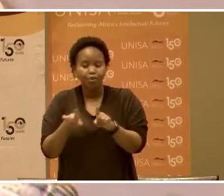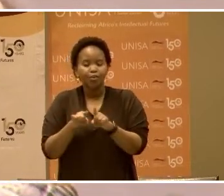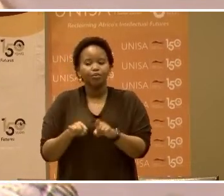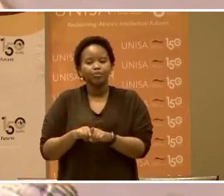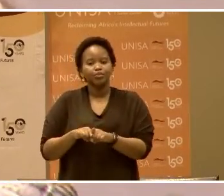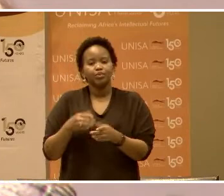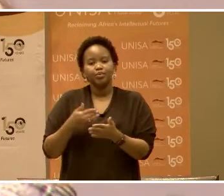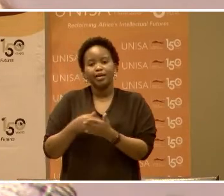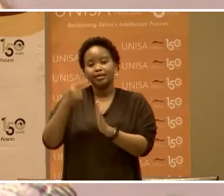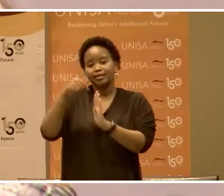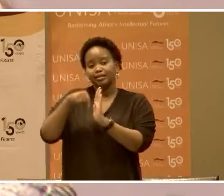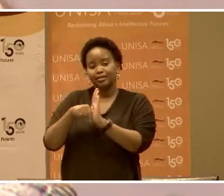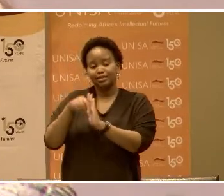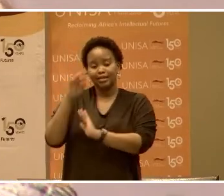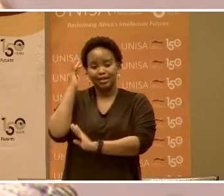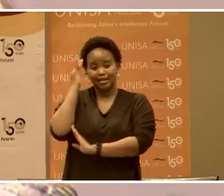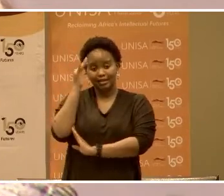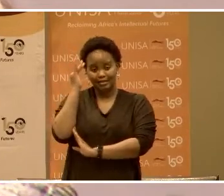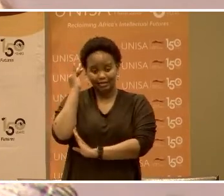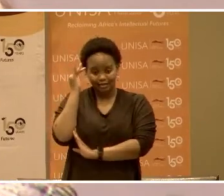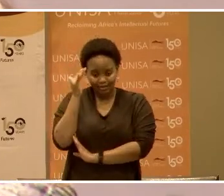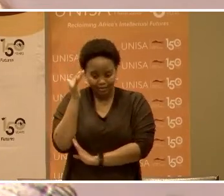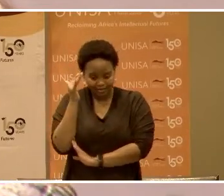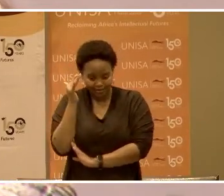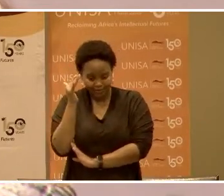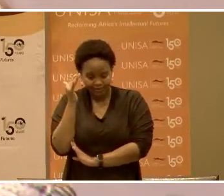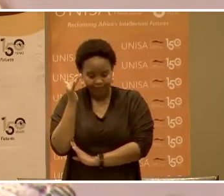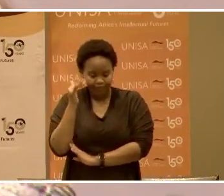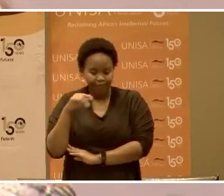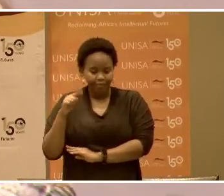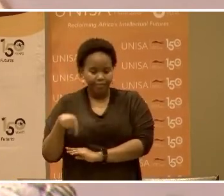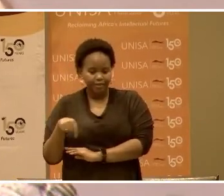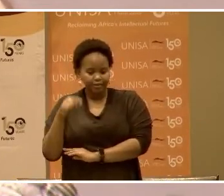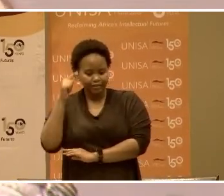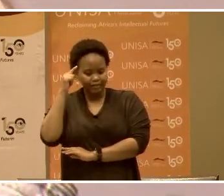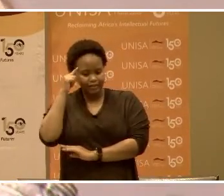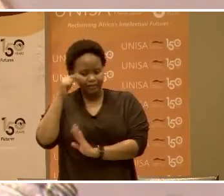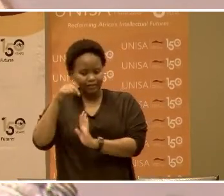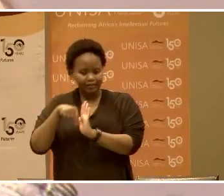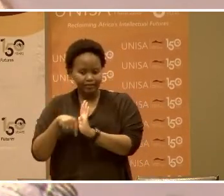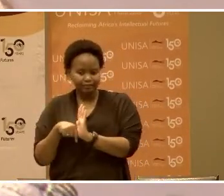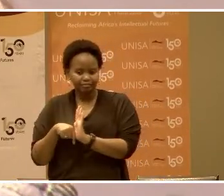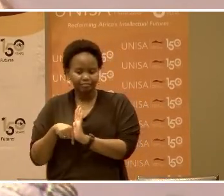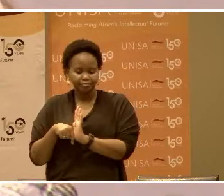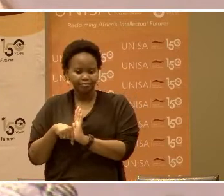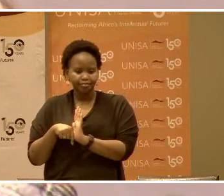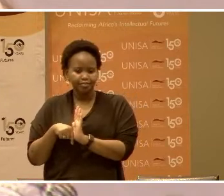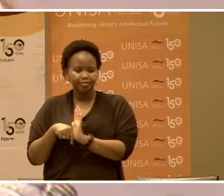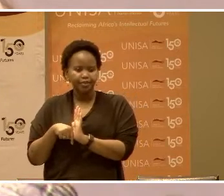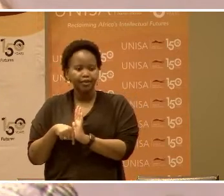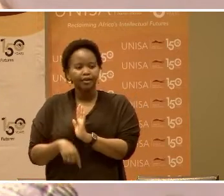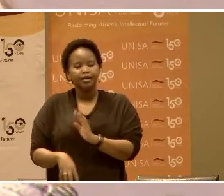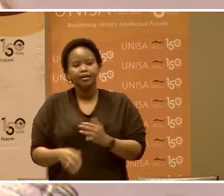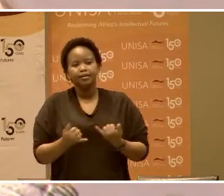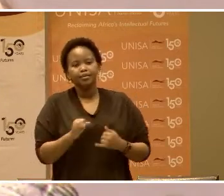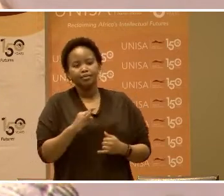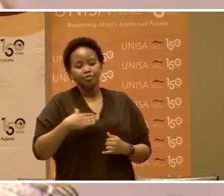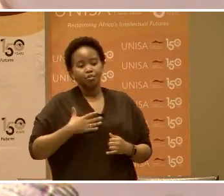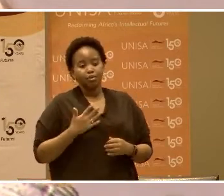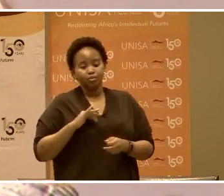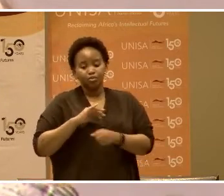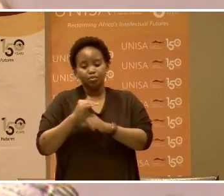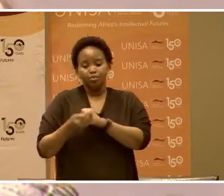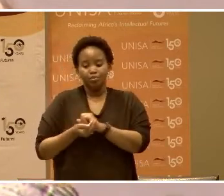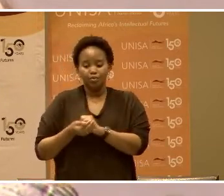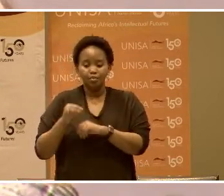those behind the AI wants us to think and act. To prevent this and ensure that we protect and safeguard our